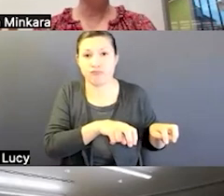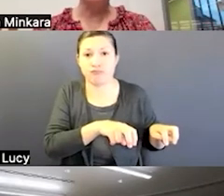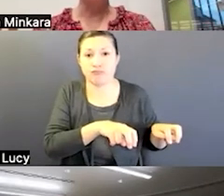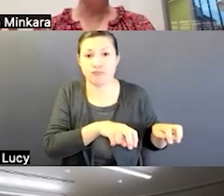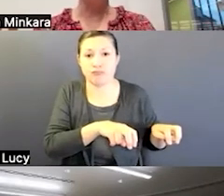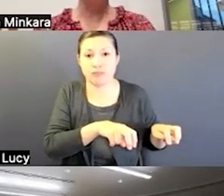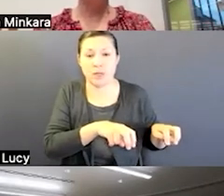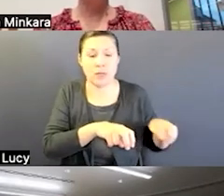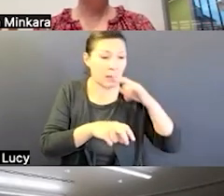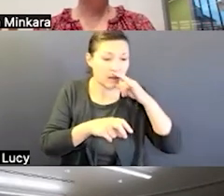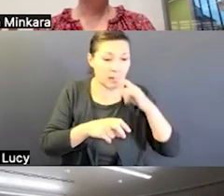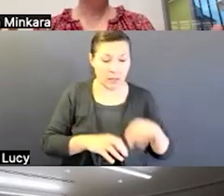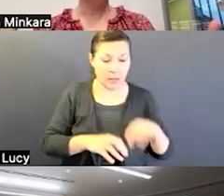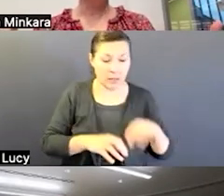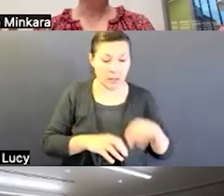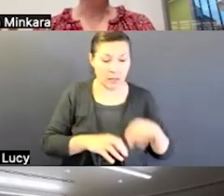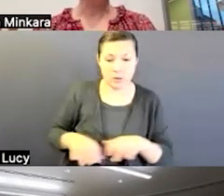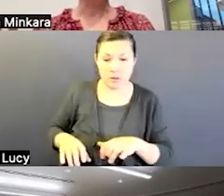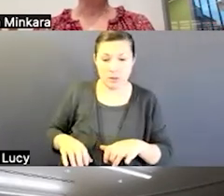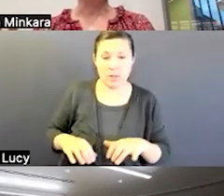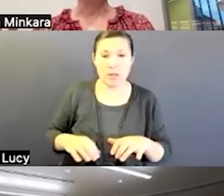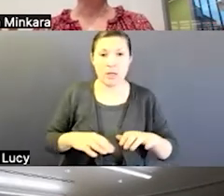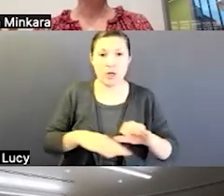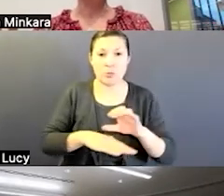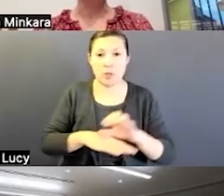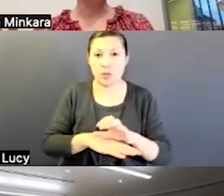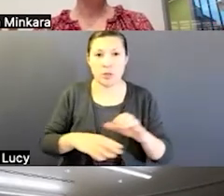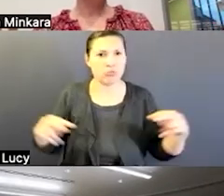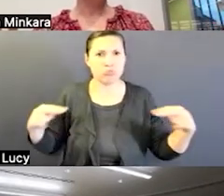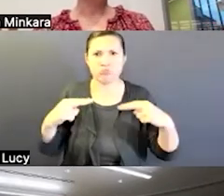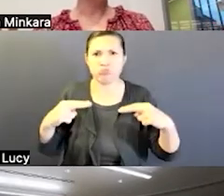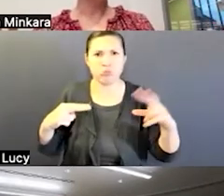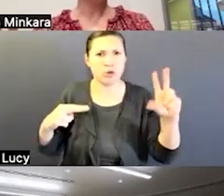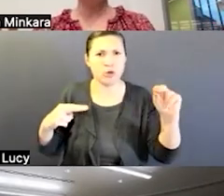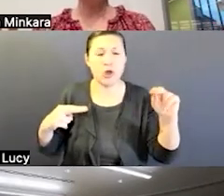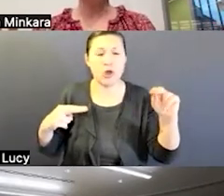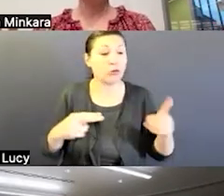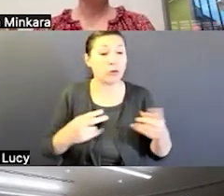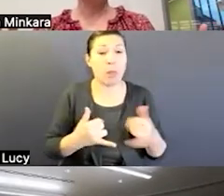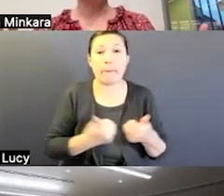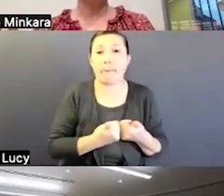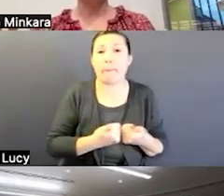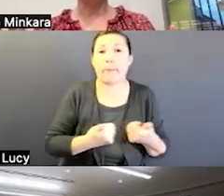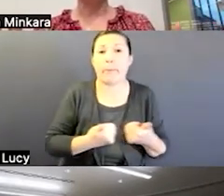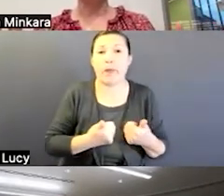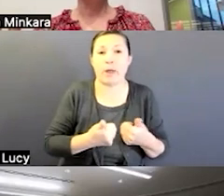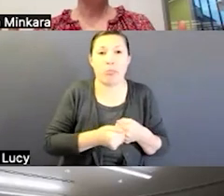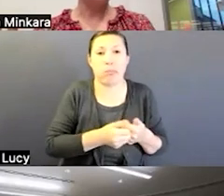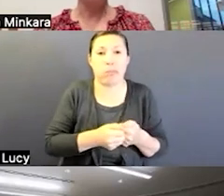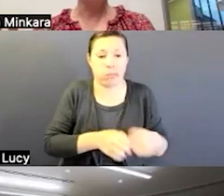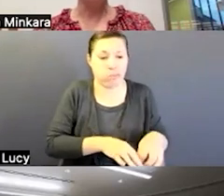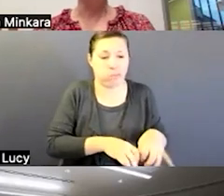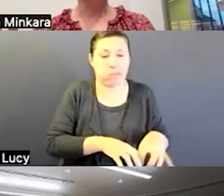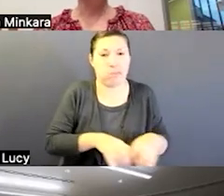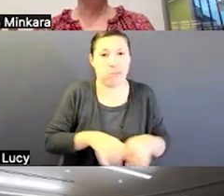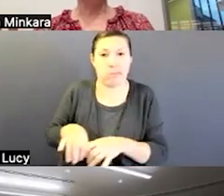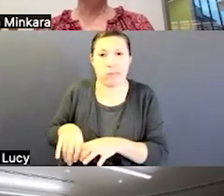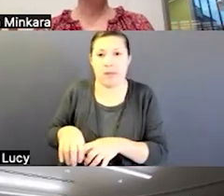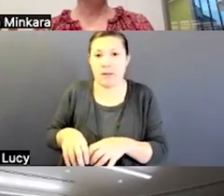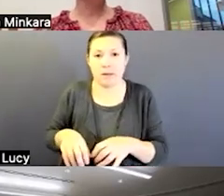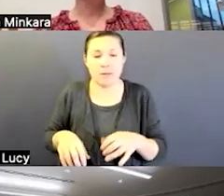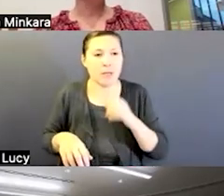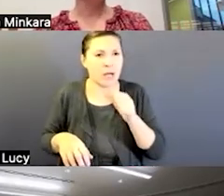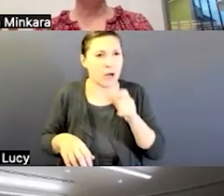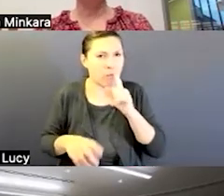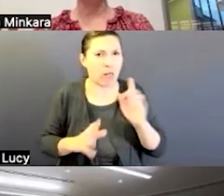computer and they're both gaming. They're not looking at each other mostly. They're not talking to each other all the time, but